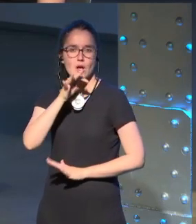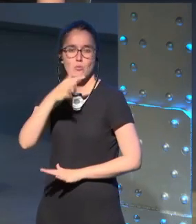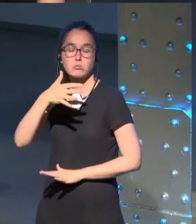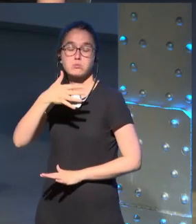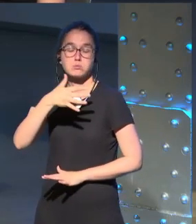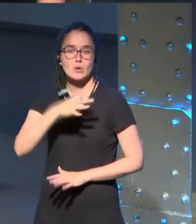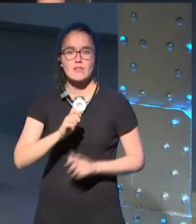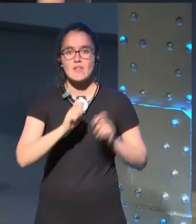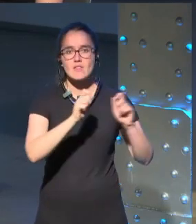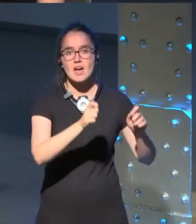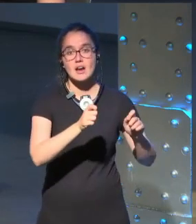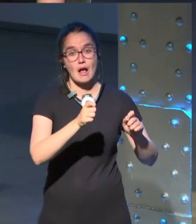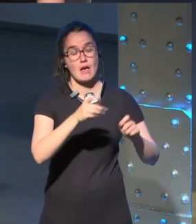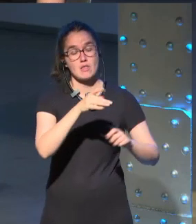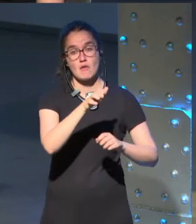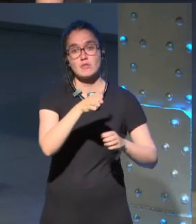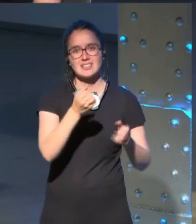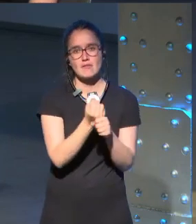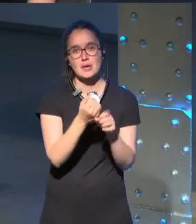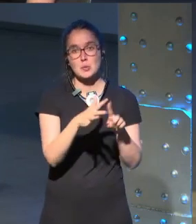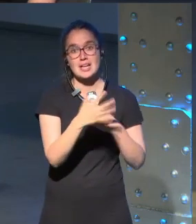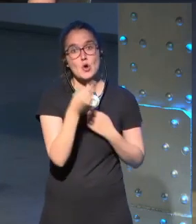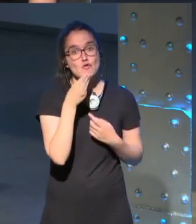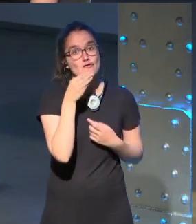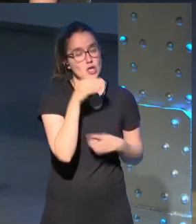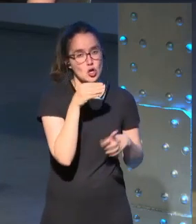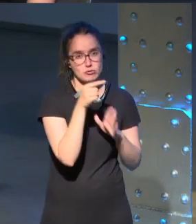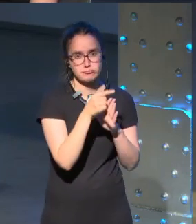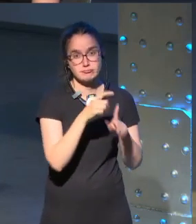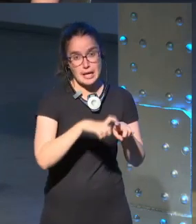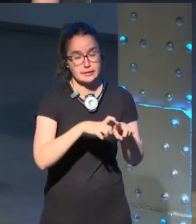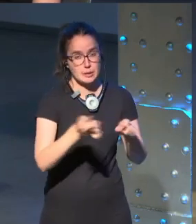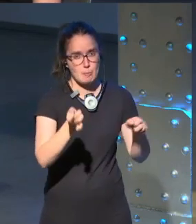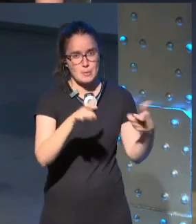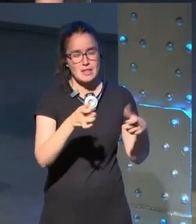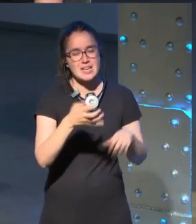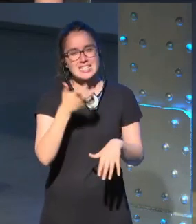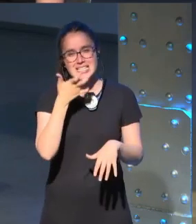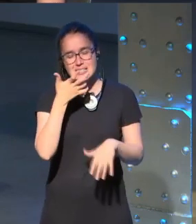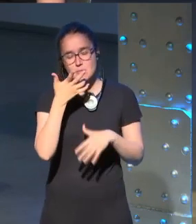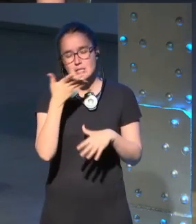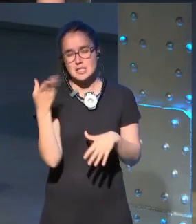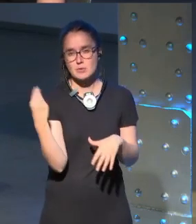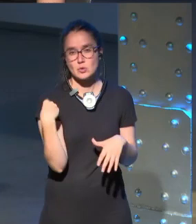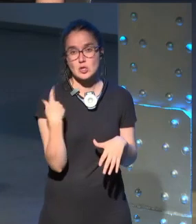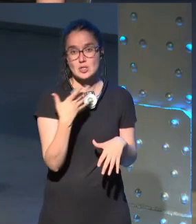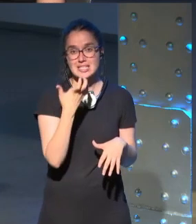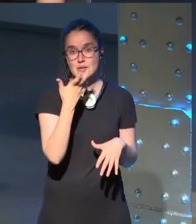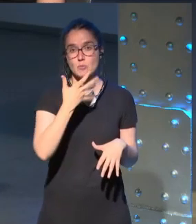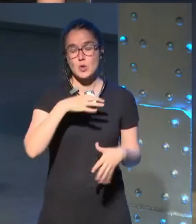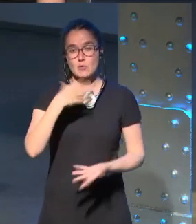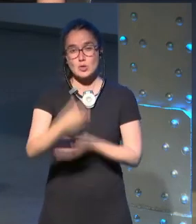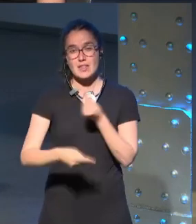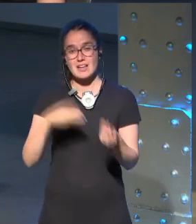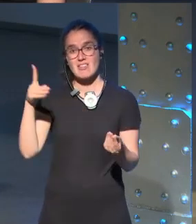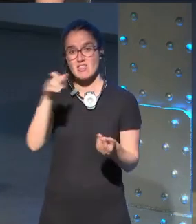what you're asking is, would I want to take on the notion of Dave somehow investigating a